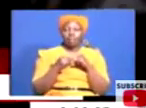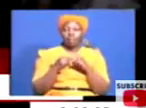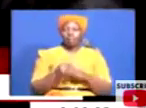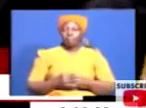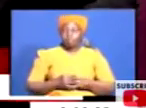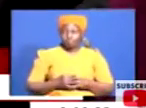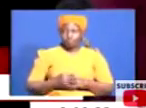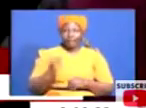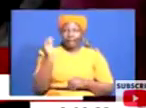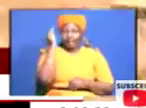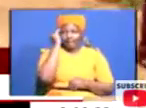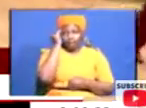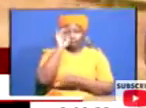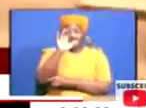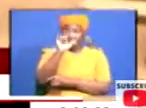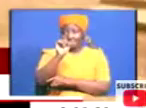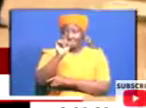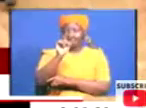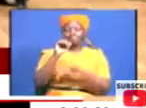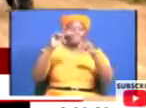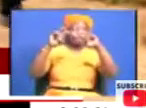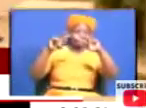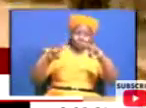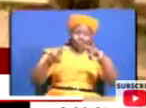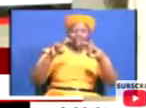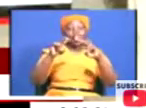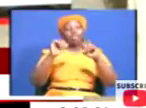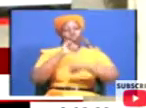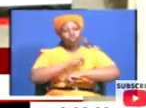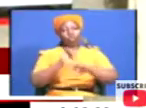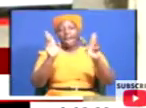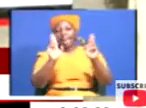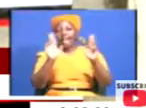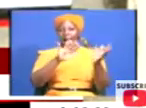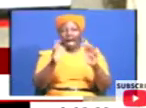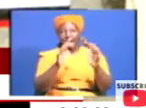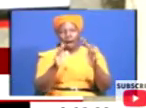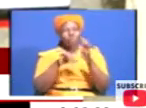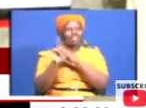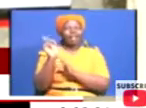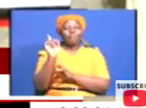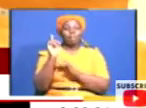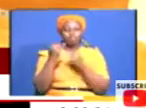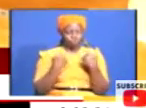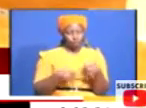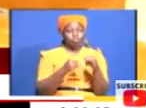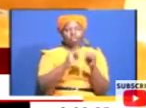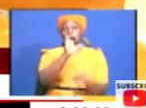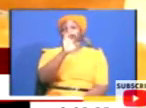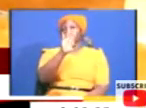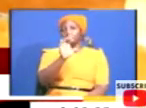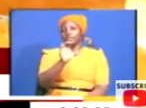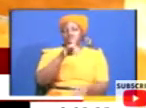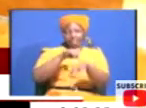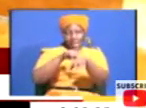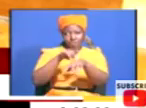The Education Cabinet Secretary was assessing the preparedness of schools in Nairobi to implement the competence-based curriculum when he